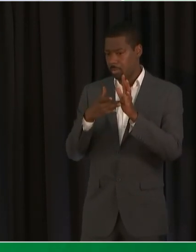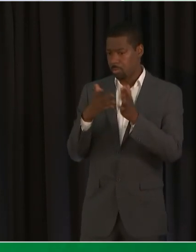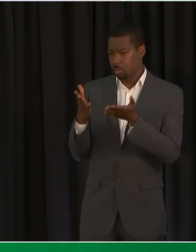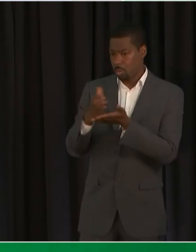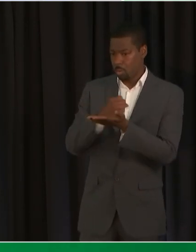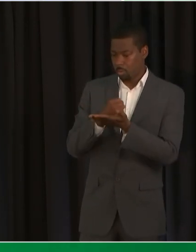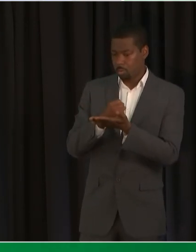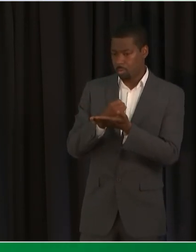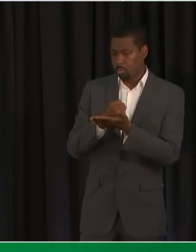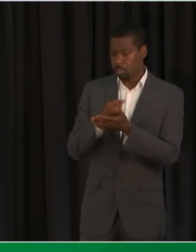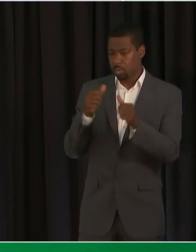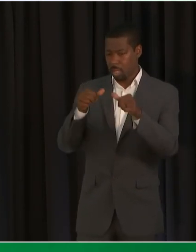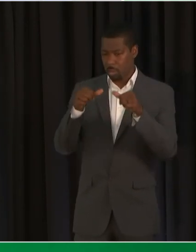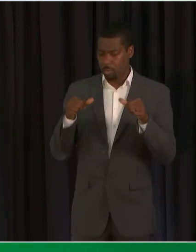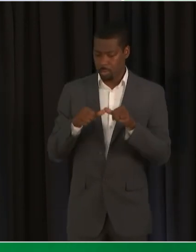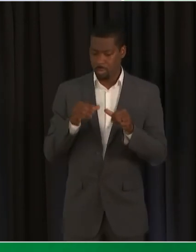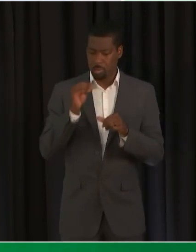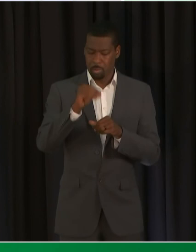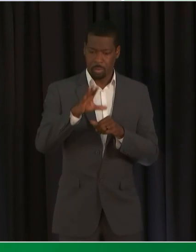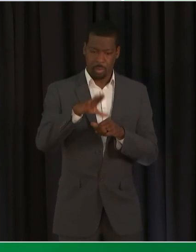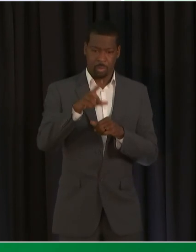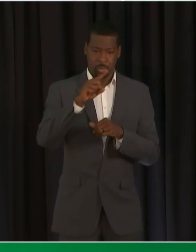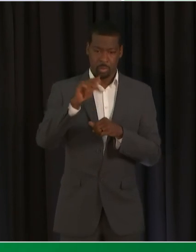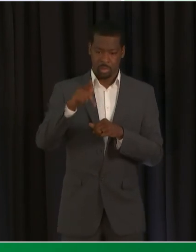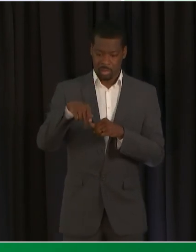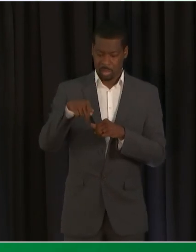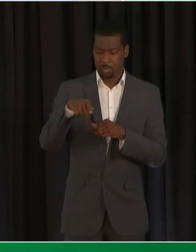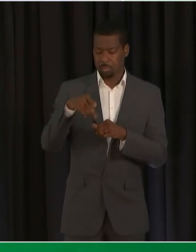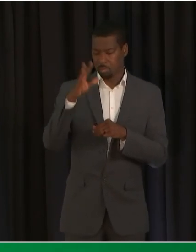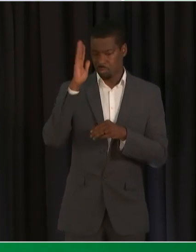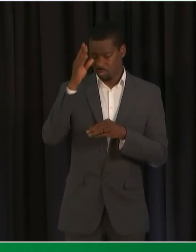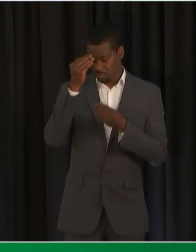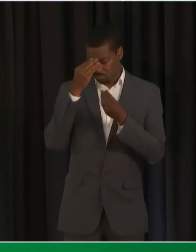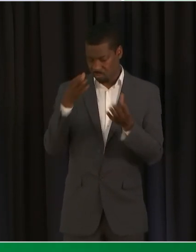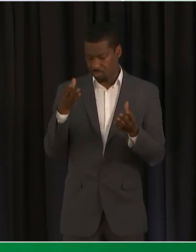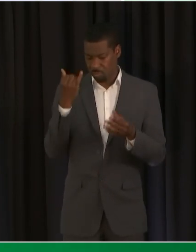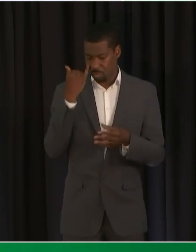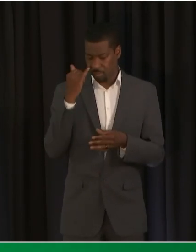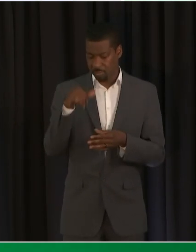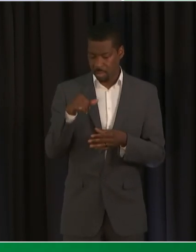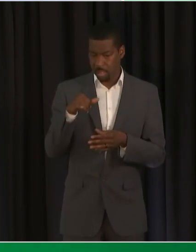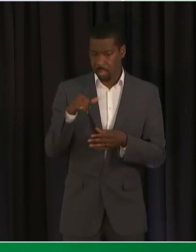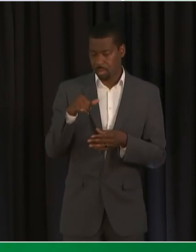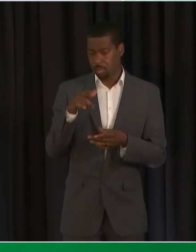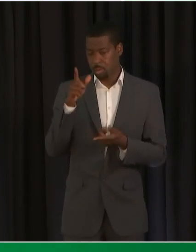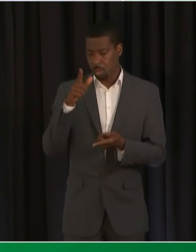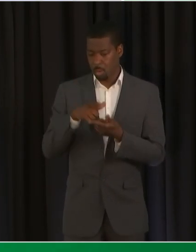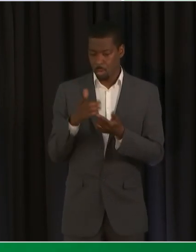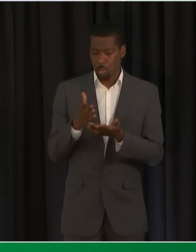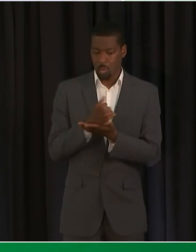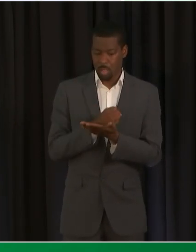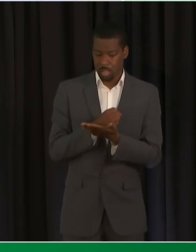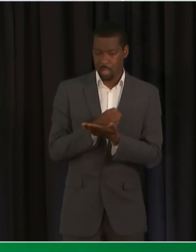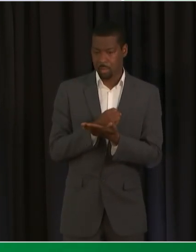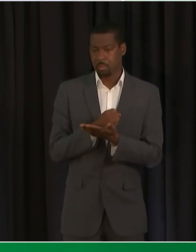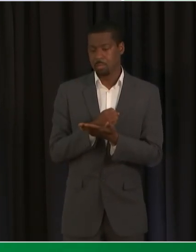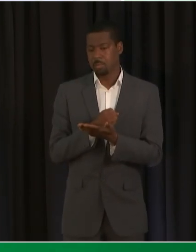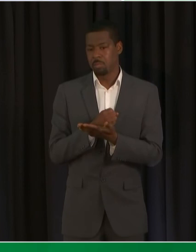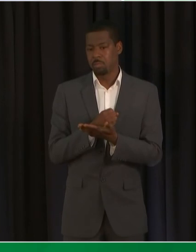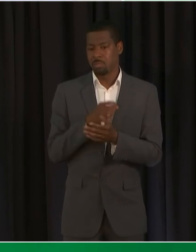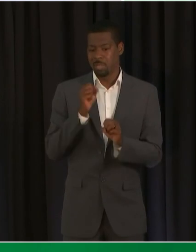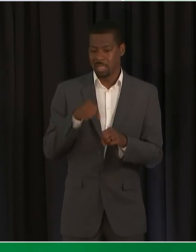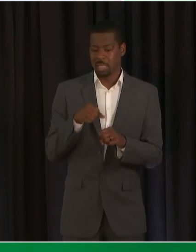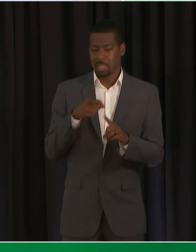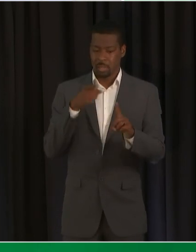SBA.gov/EIDL, put in your zip code, and it will tell you whether or not you're in a low to moderate income area. With that, then you can get a